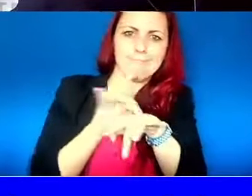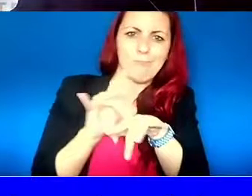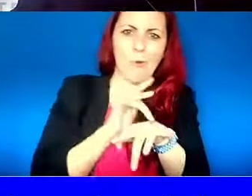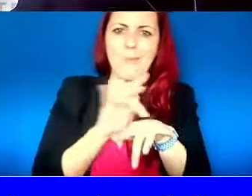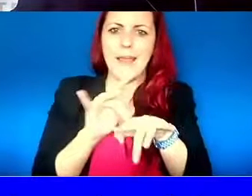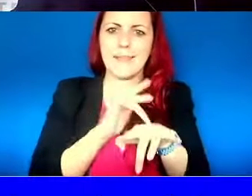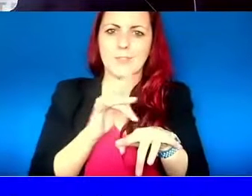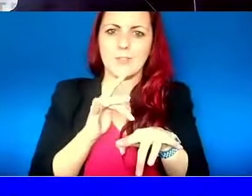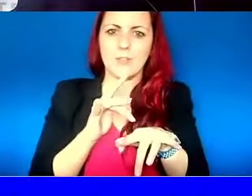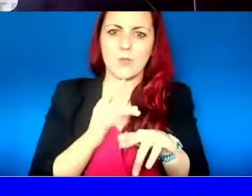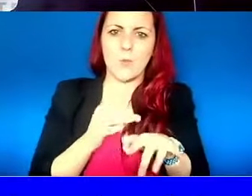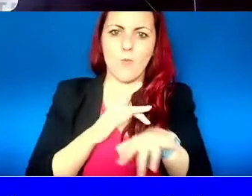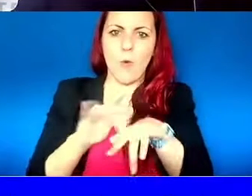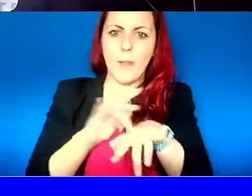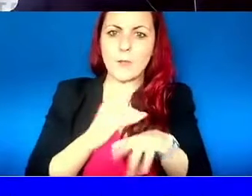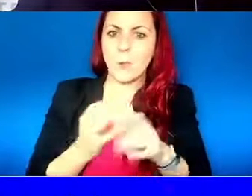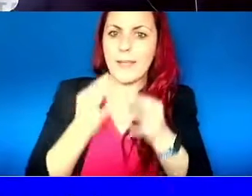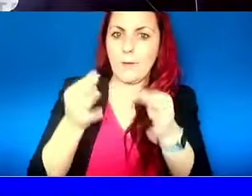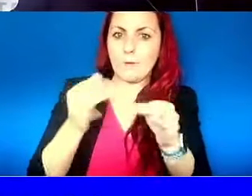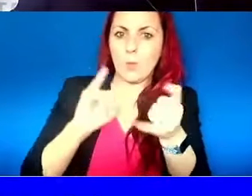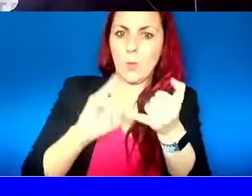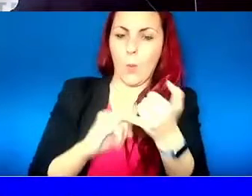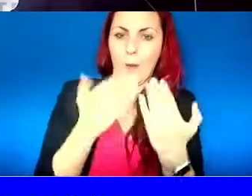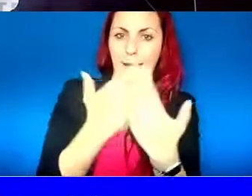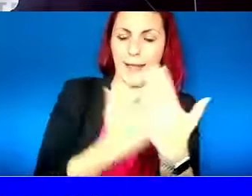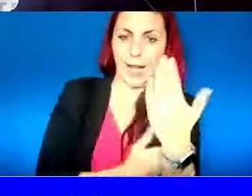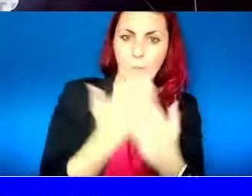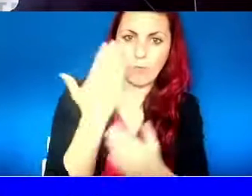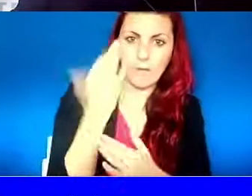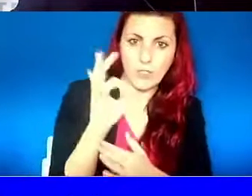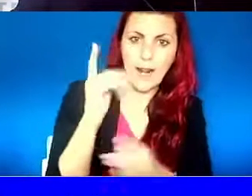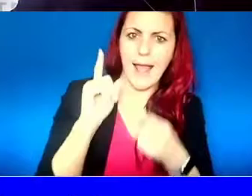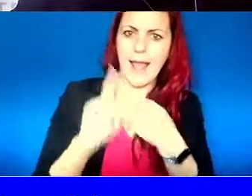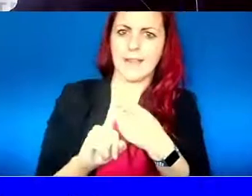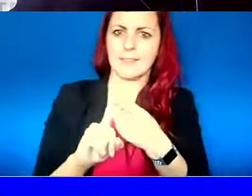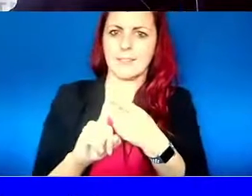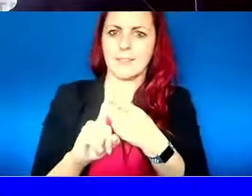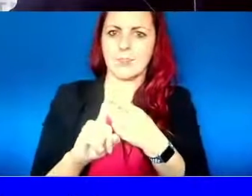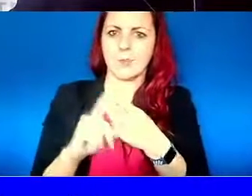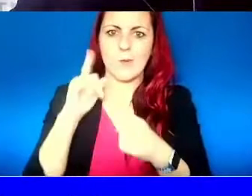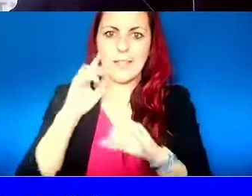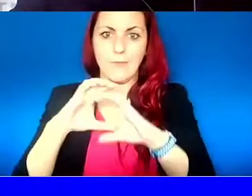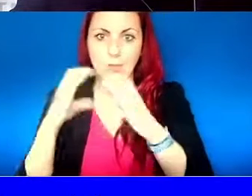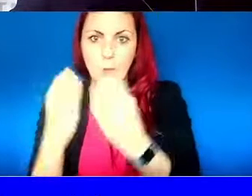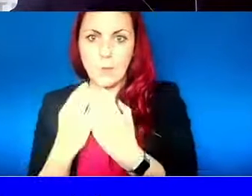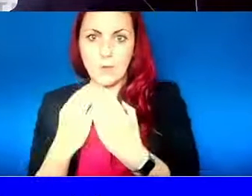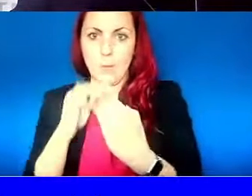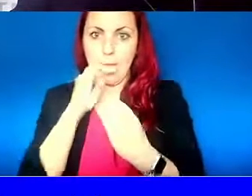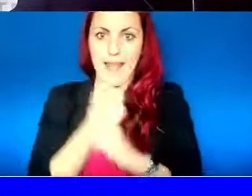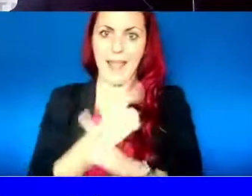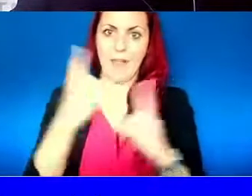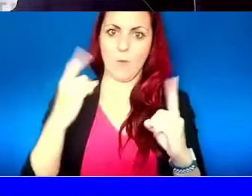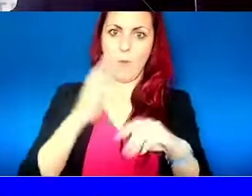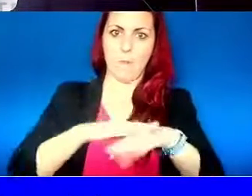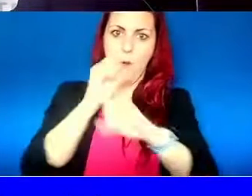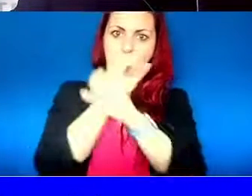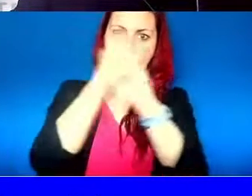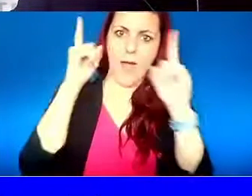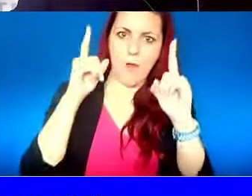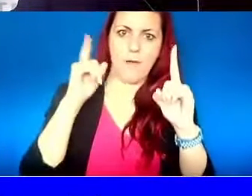professionals and for deaf people to use to find out more about the justice system. Next slide,